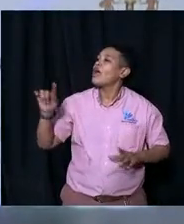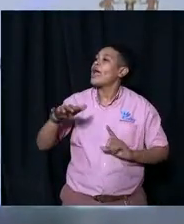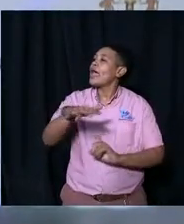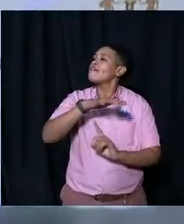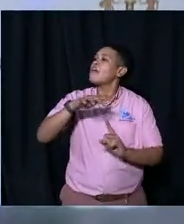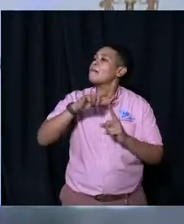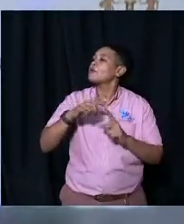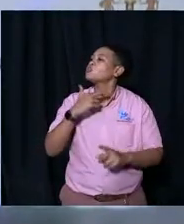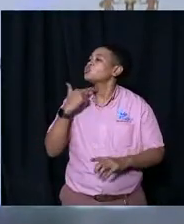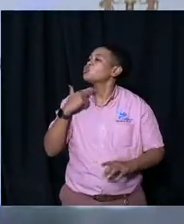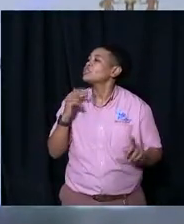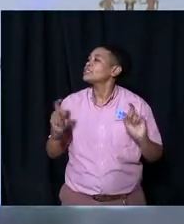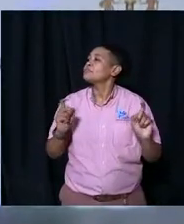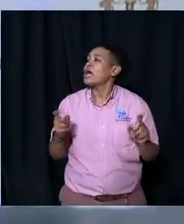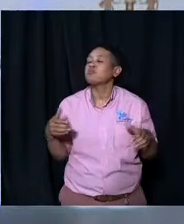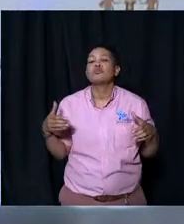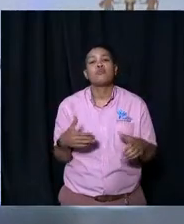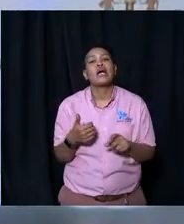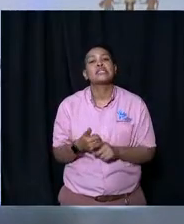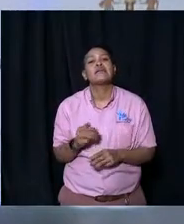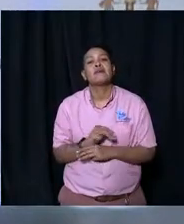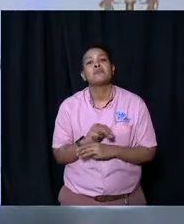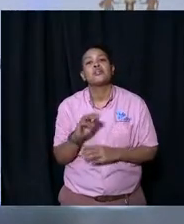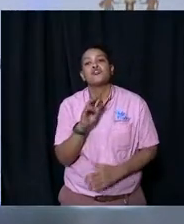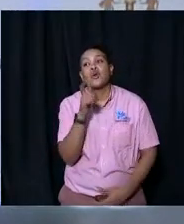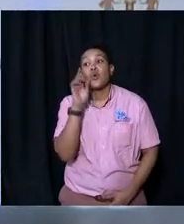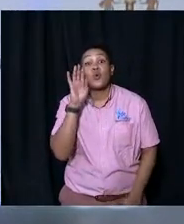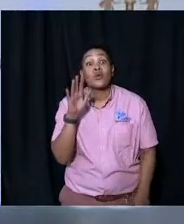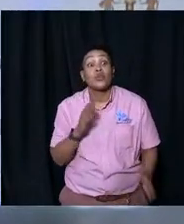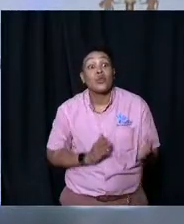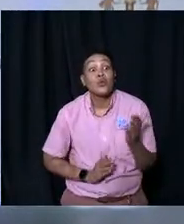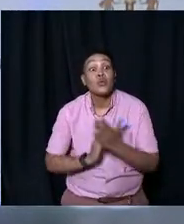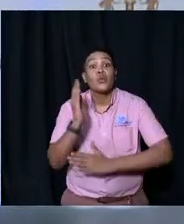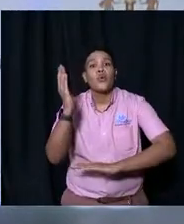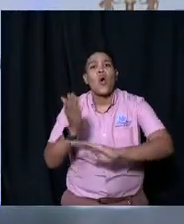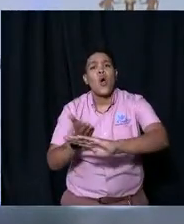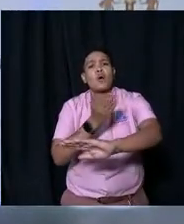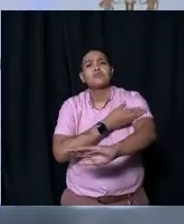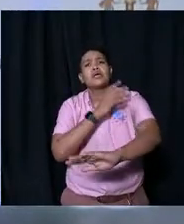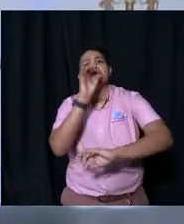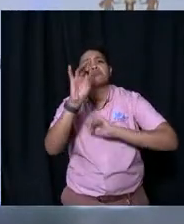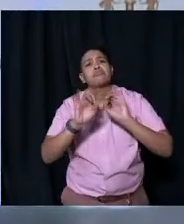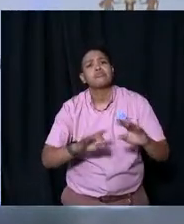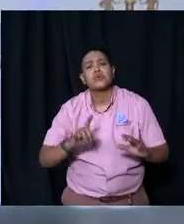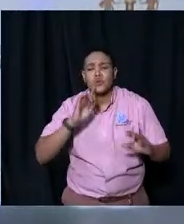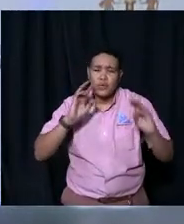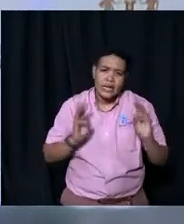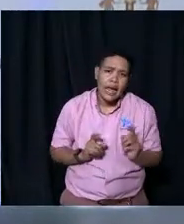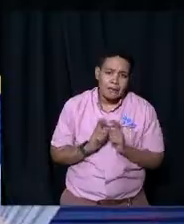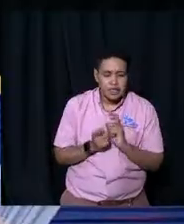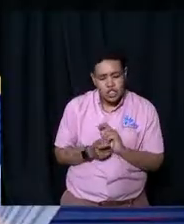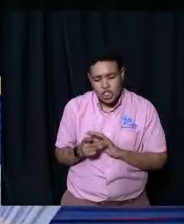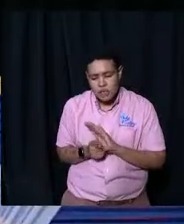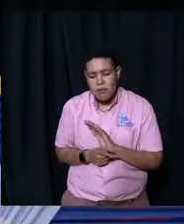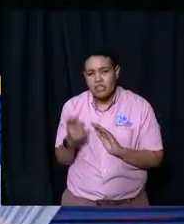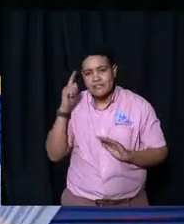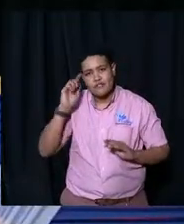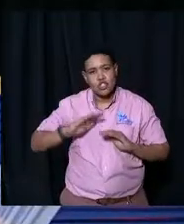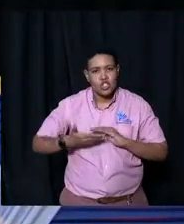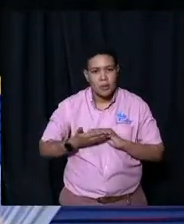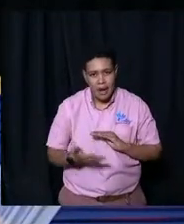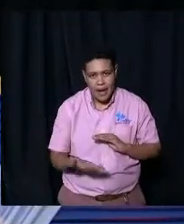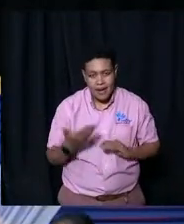Environment and Risk Management Branch of the Ministry, who will take us through the update to the climate change policy for